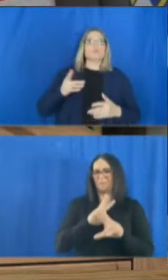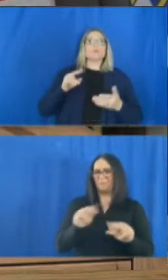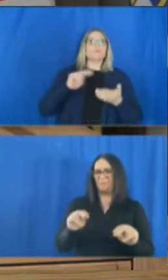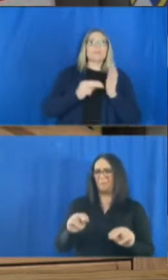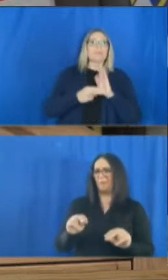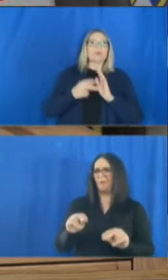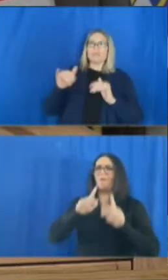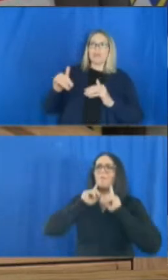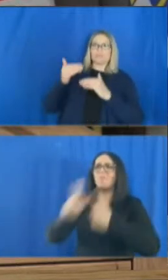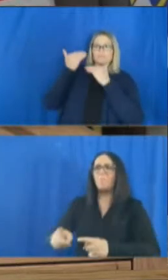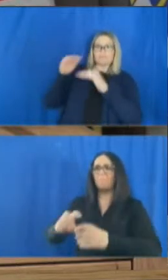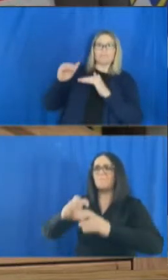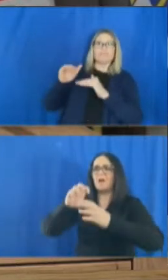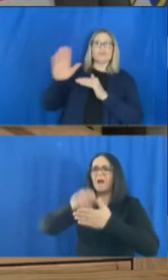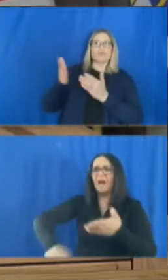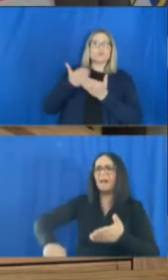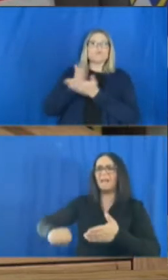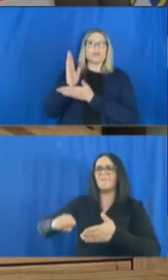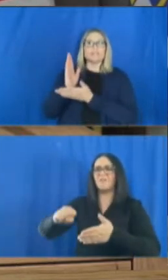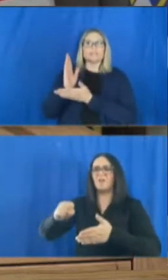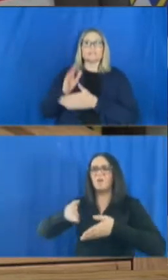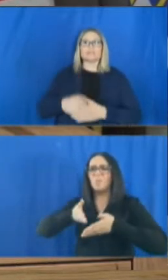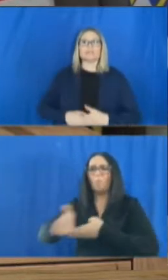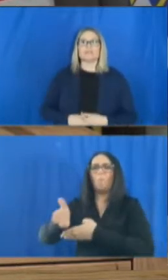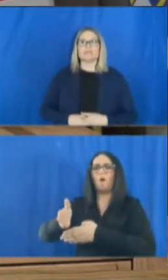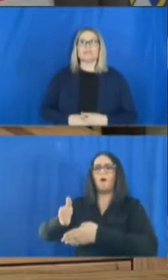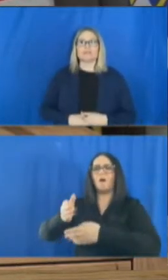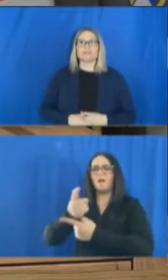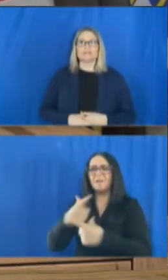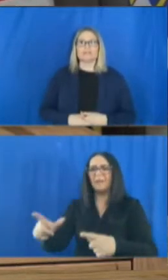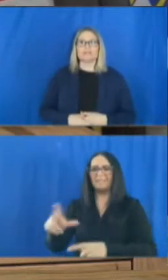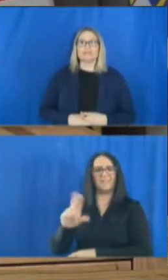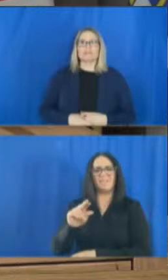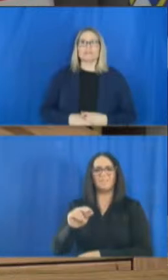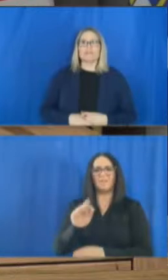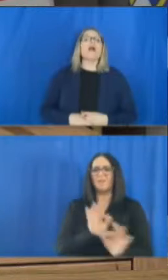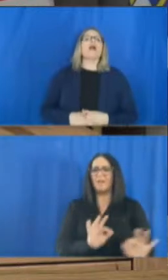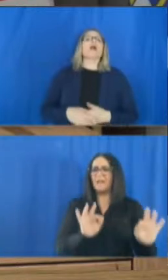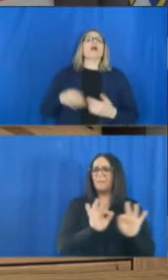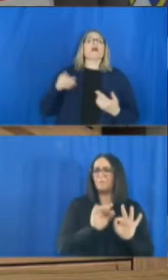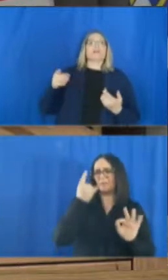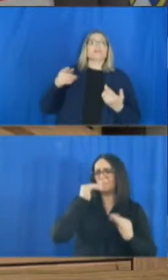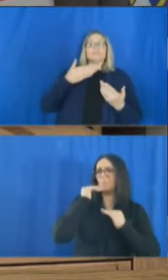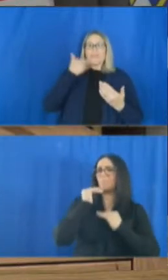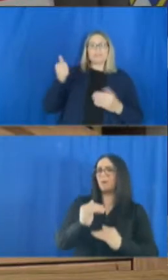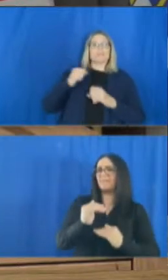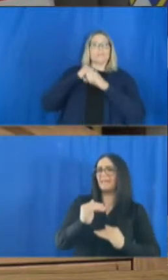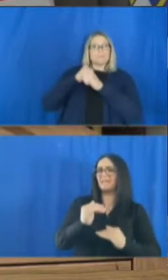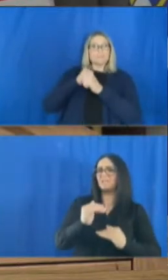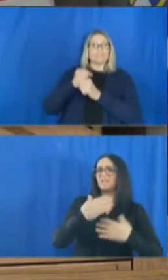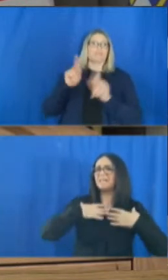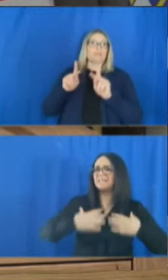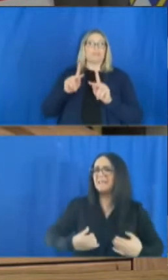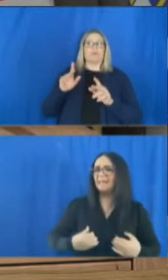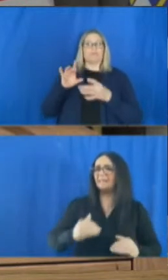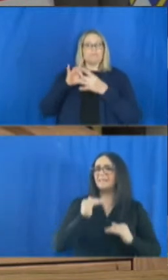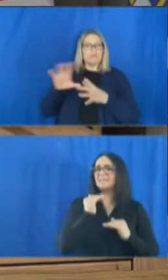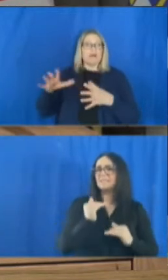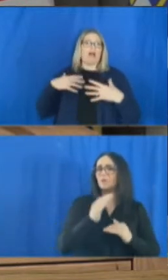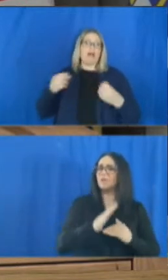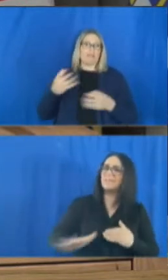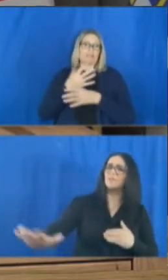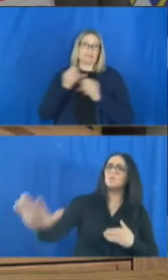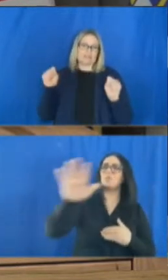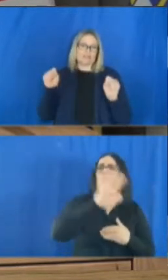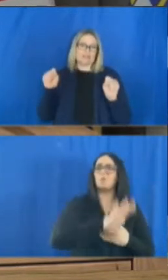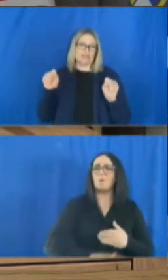and we're trying to promote vaccinations. It's not about our country, you know, losing our freedoms. We all value